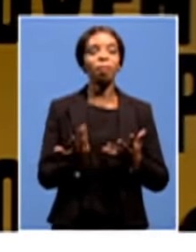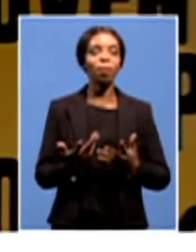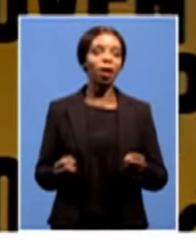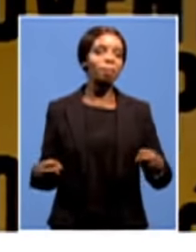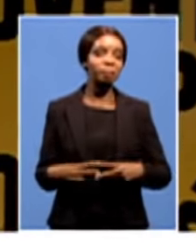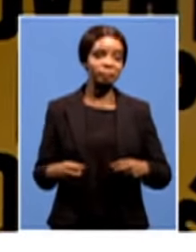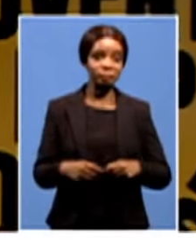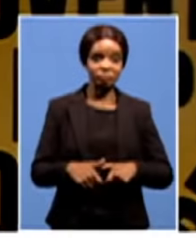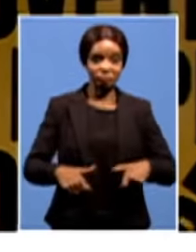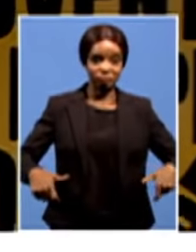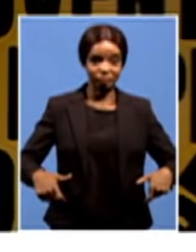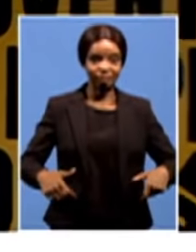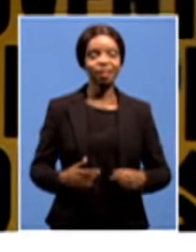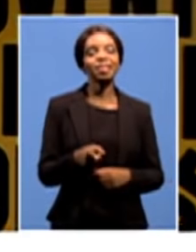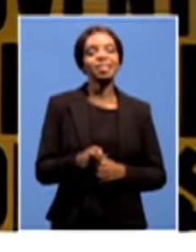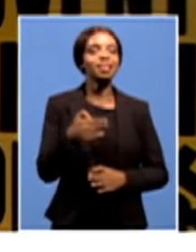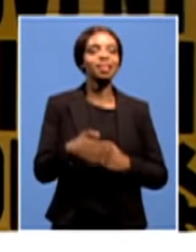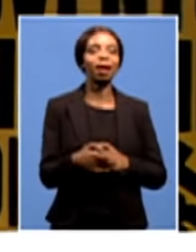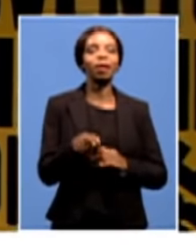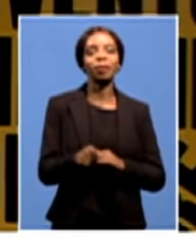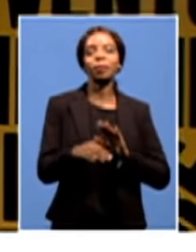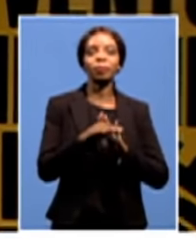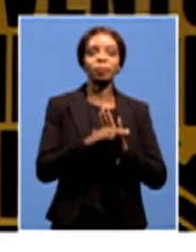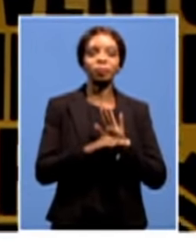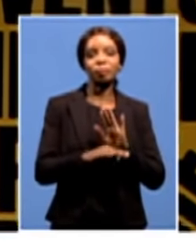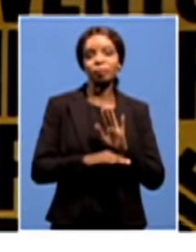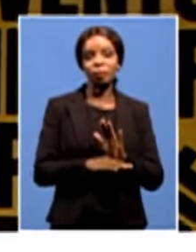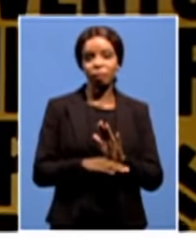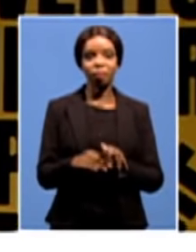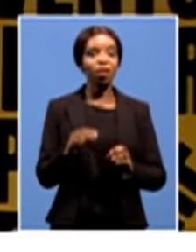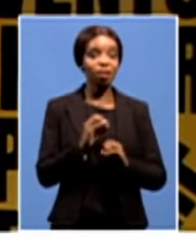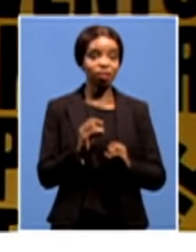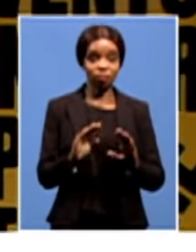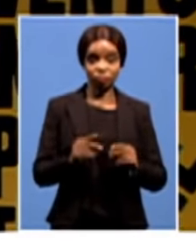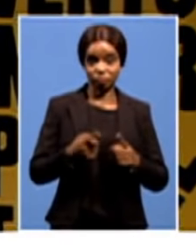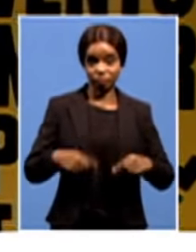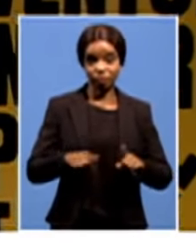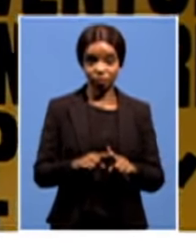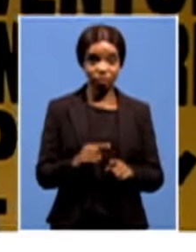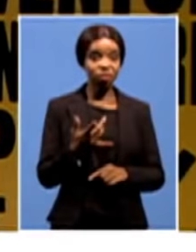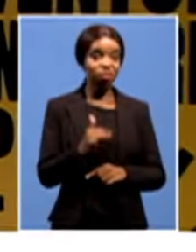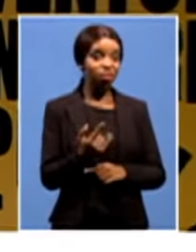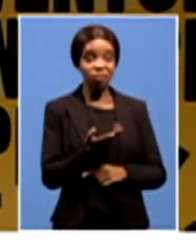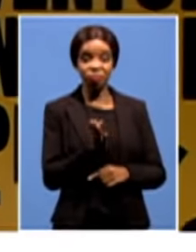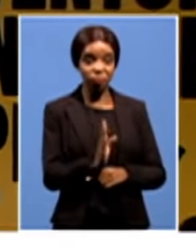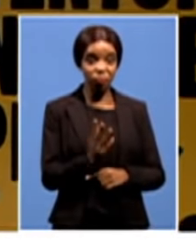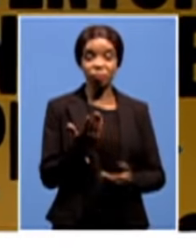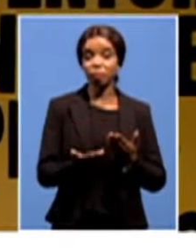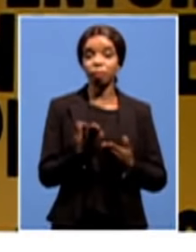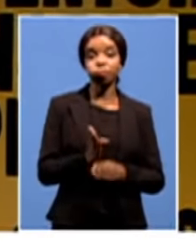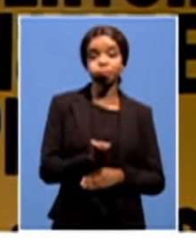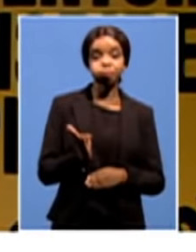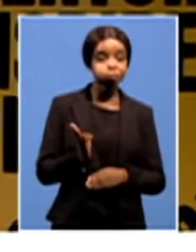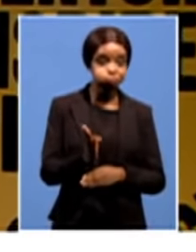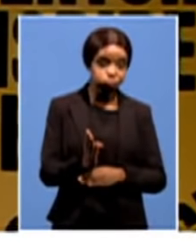dg25@sabc.co.za. At the end of this show, I'll throw forward to tomorrow's topic. Now, if you are Faldila from Adderley Street,